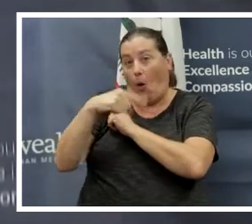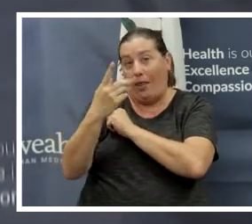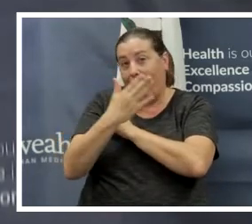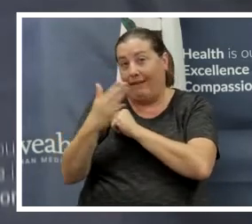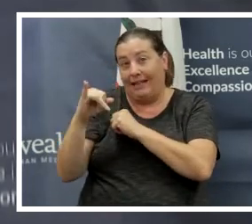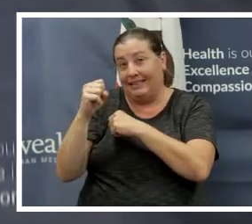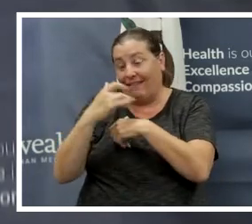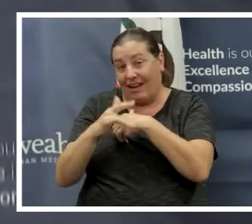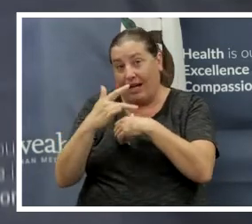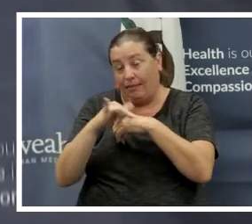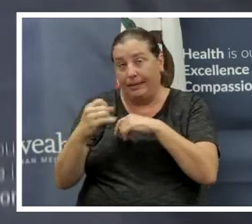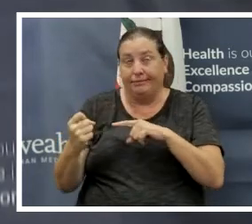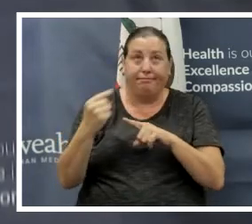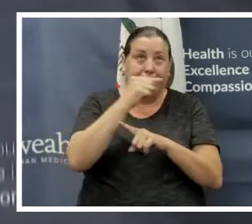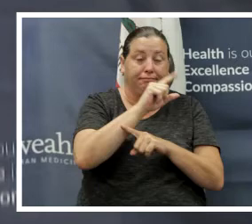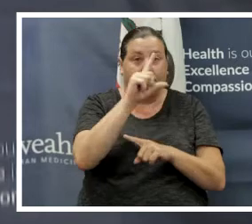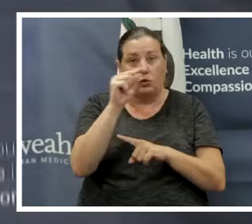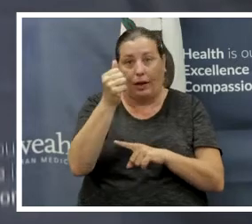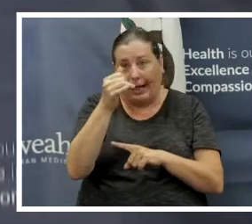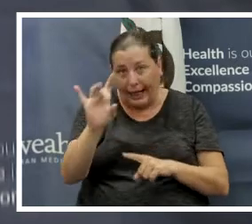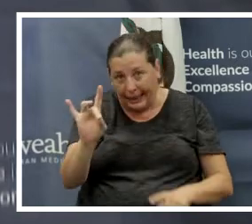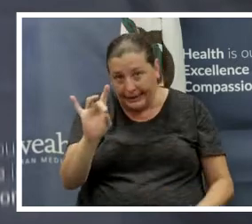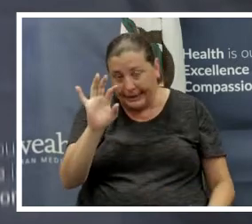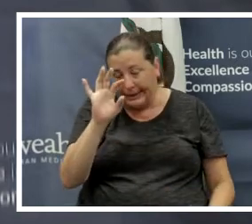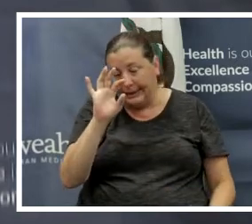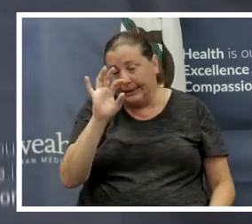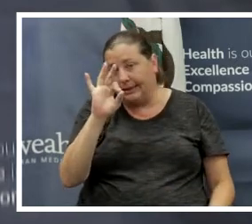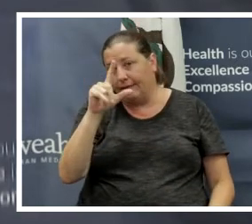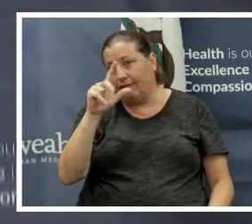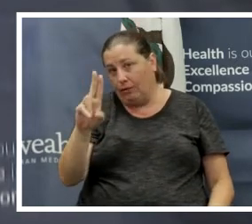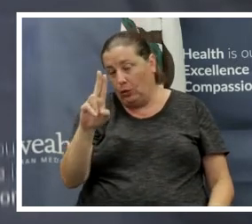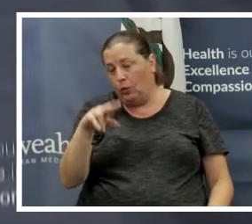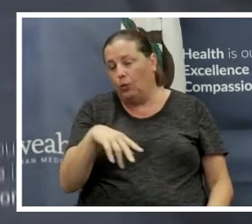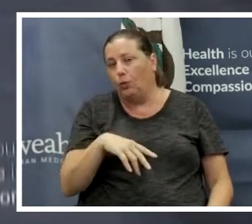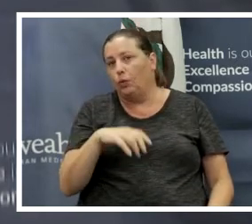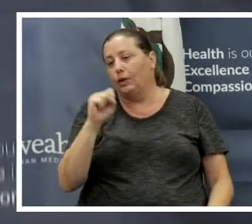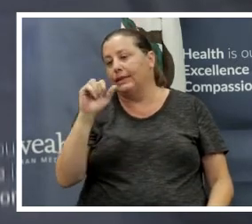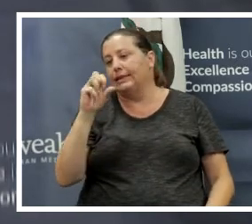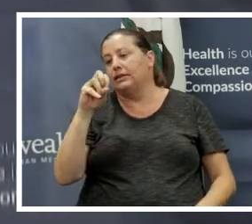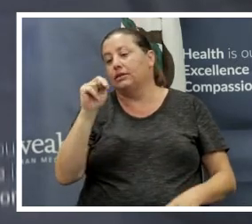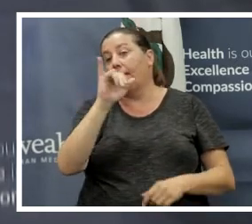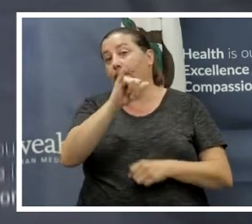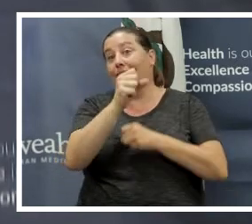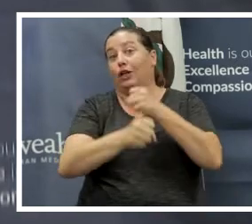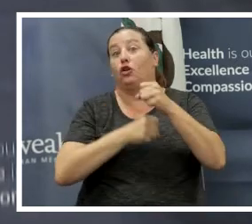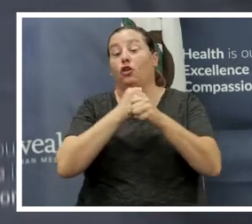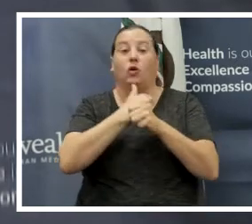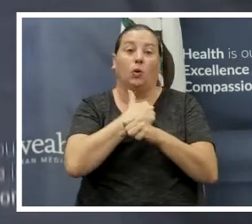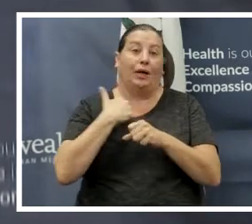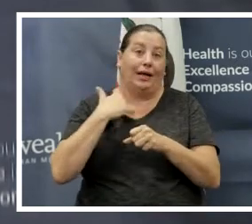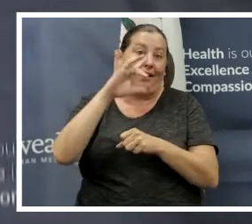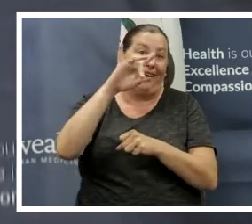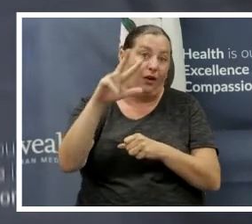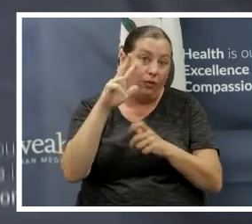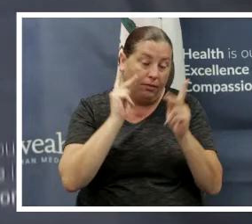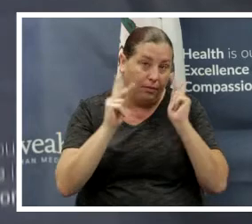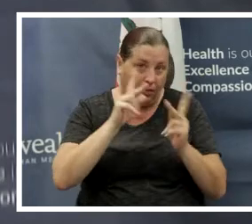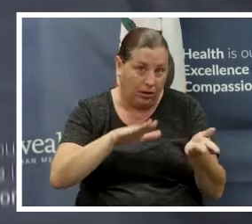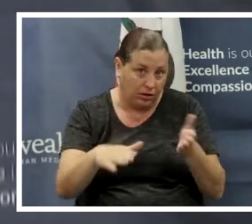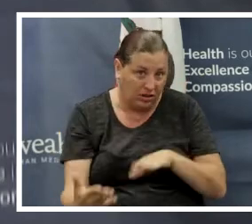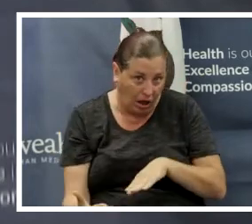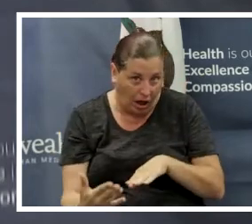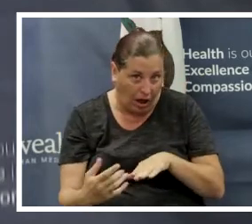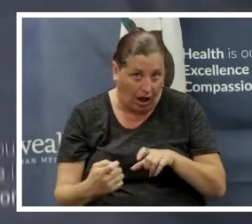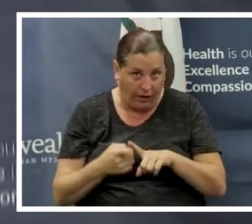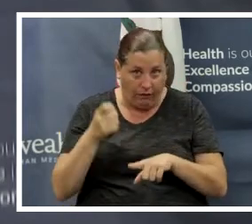to the 2018 flu season. In that year, we had 83 people that died of the flu over